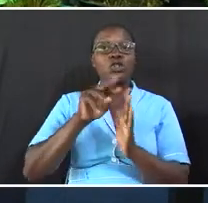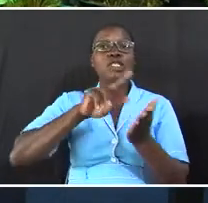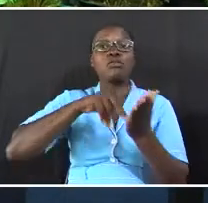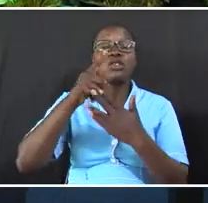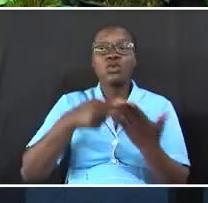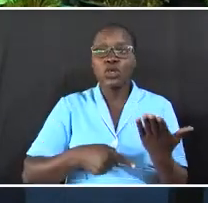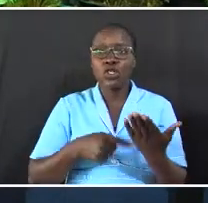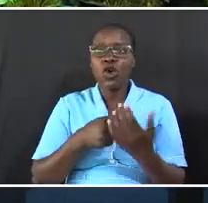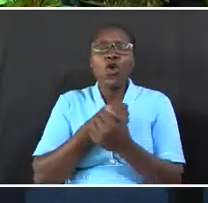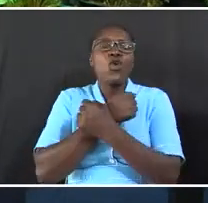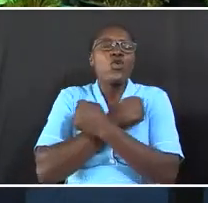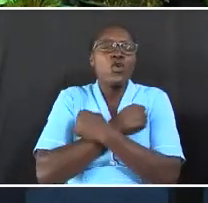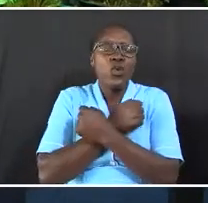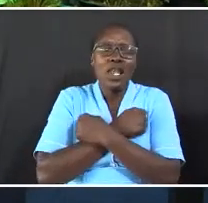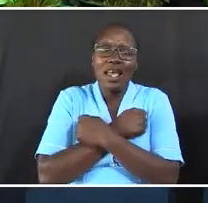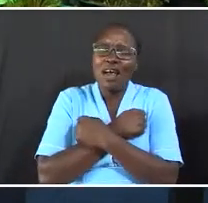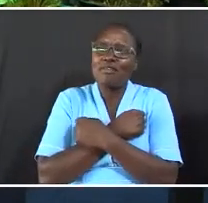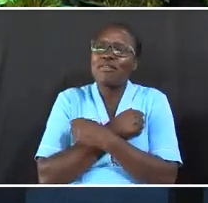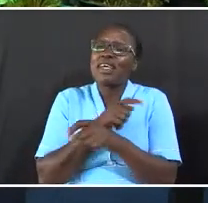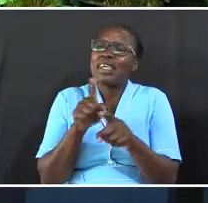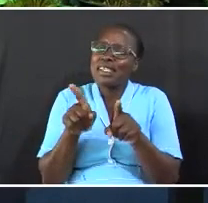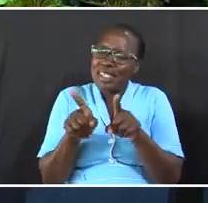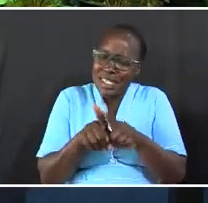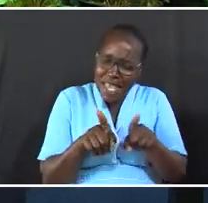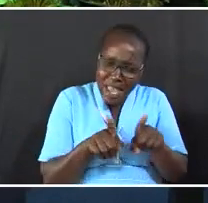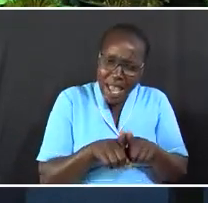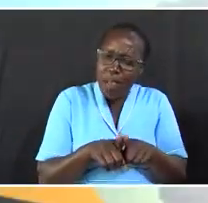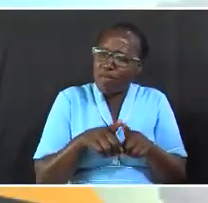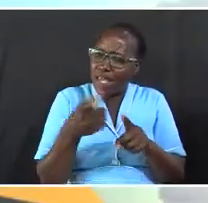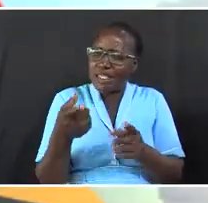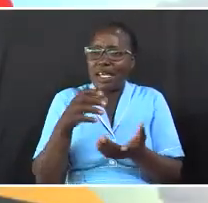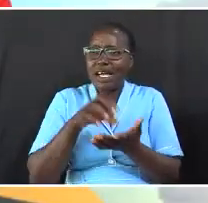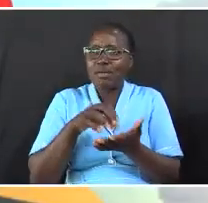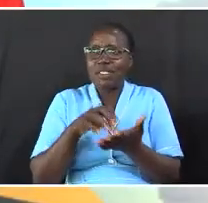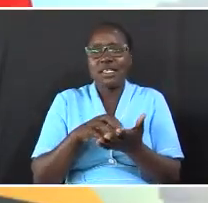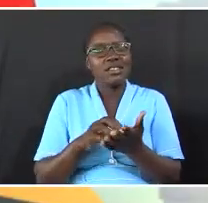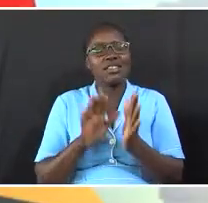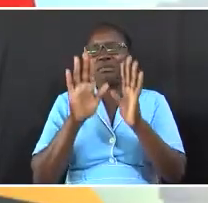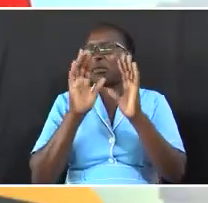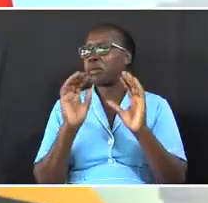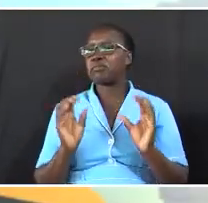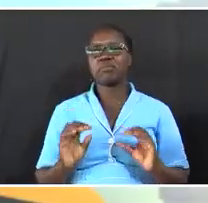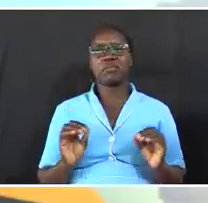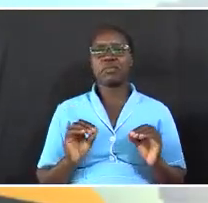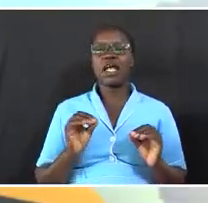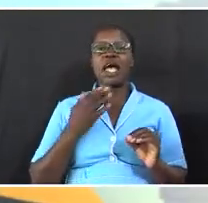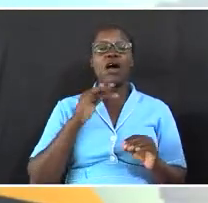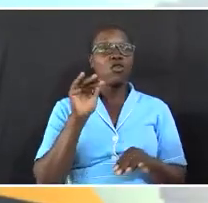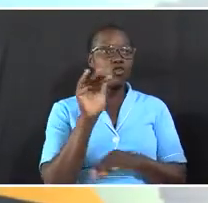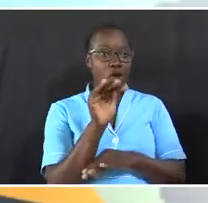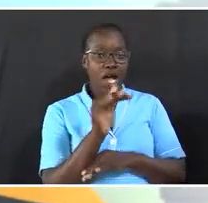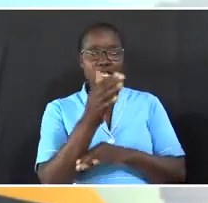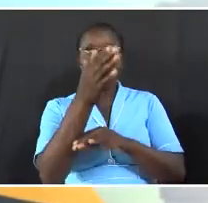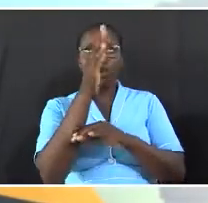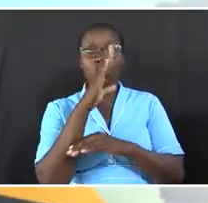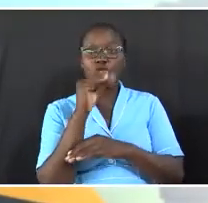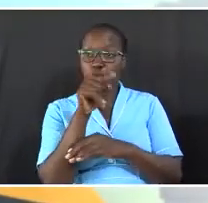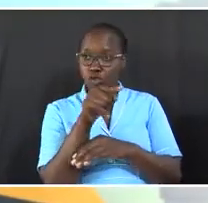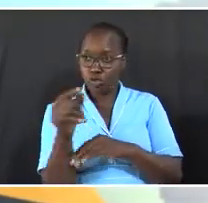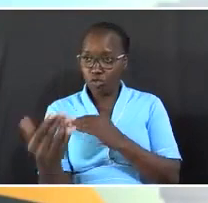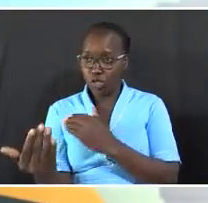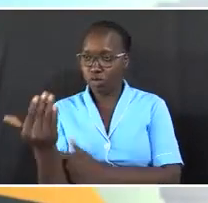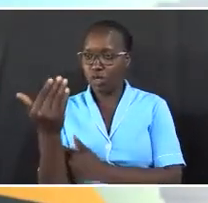maturity means you love irregardless of the circumstances. I want you to ask God to speak to you this